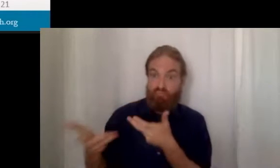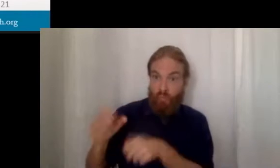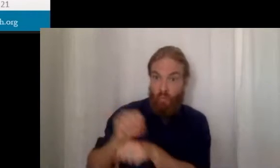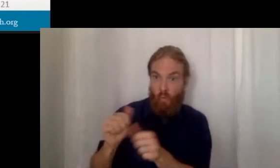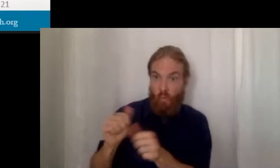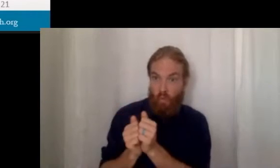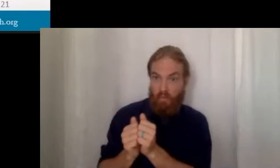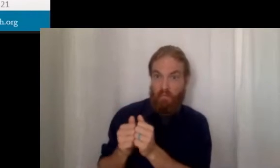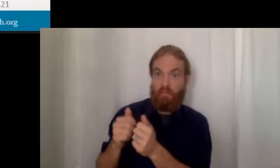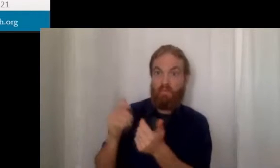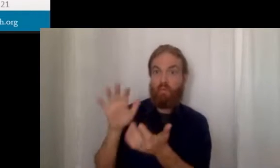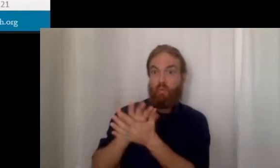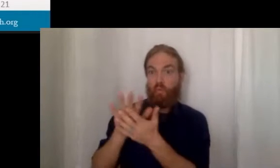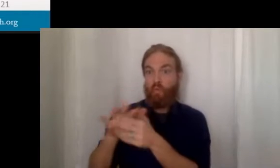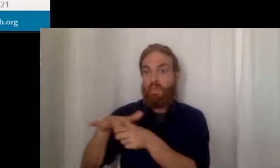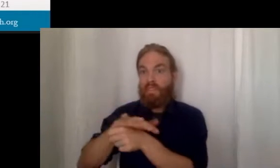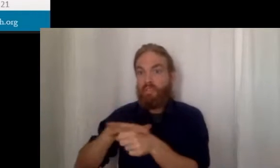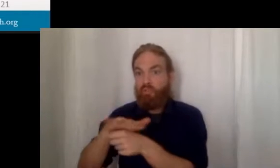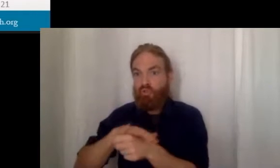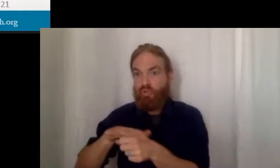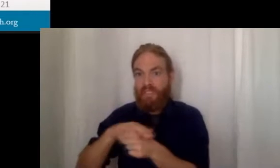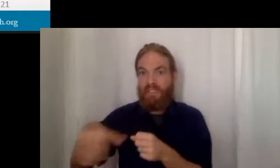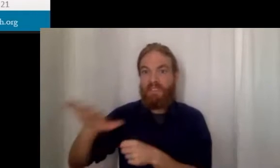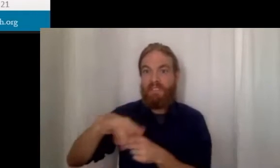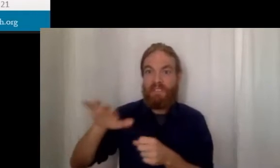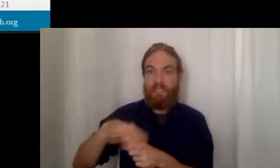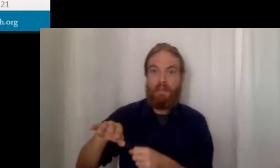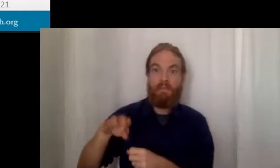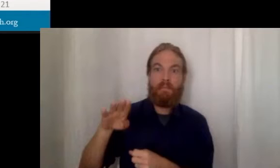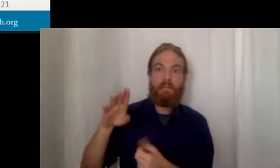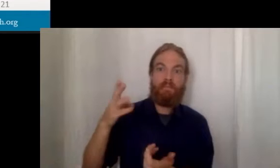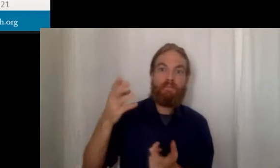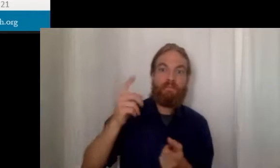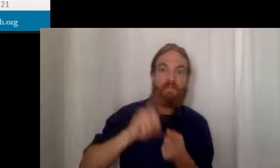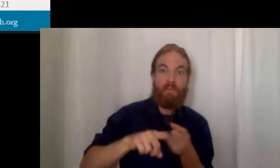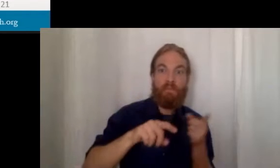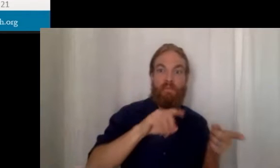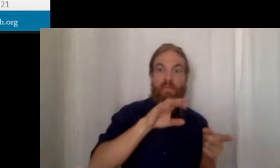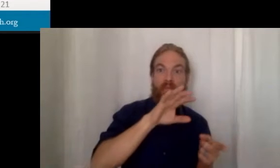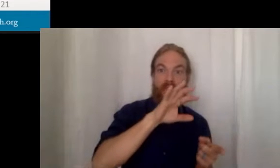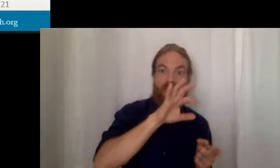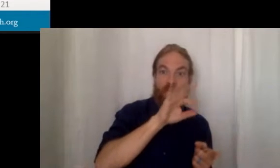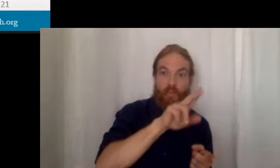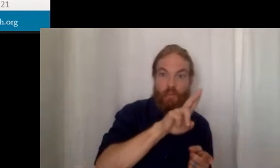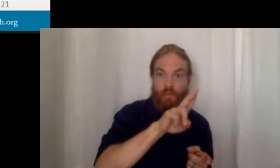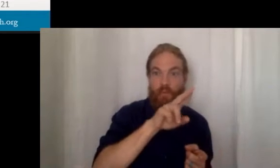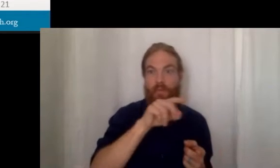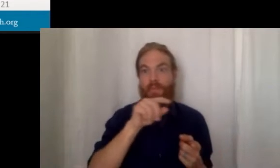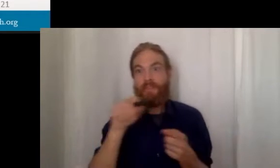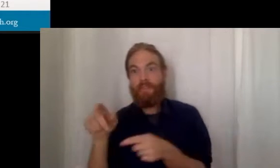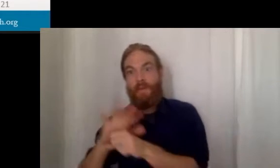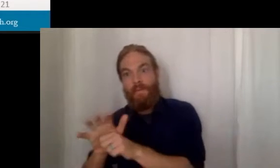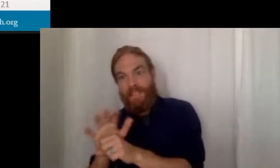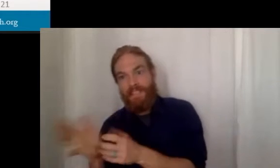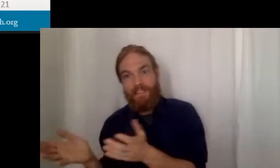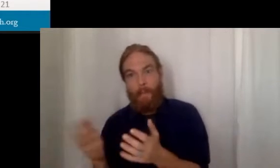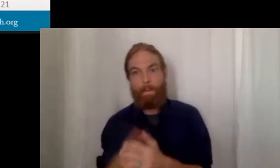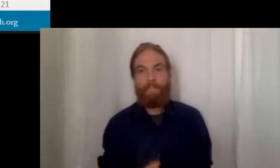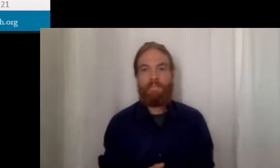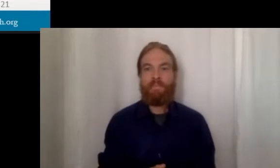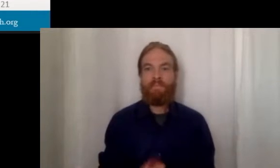Boo to the Flu annual event. They're just a wonderful team that we enjoy working with, and we would be very open